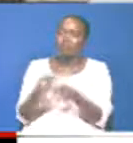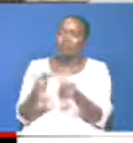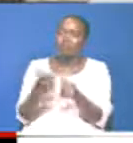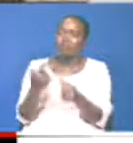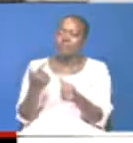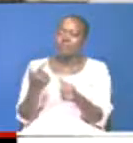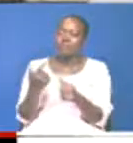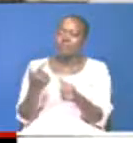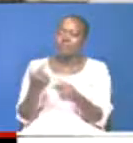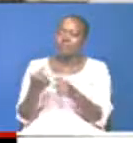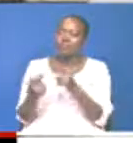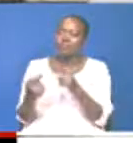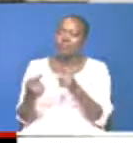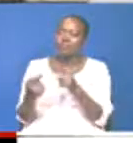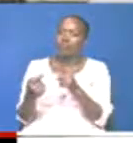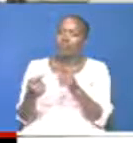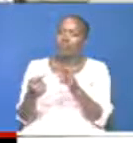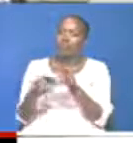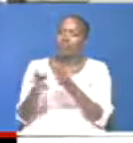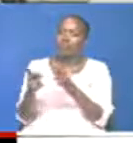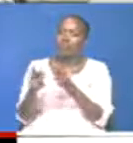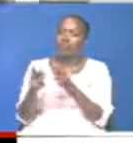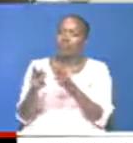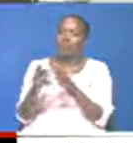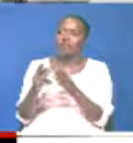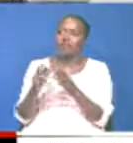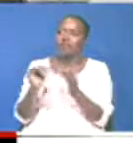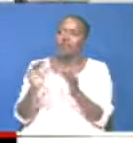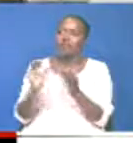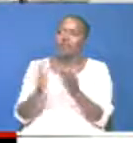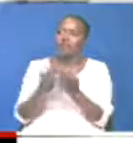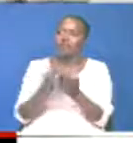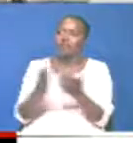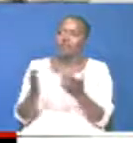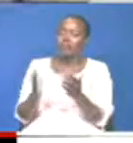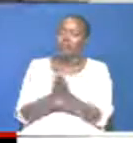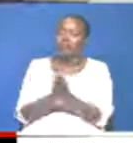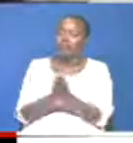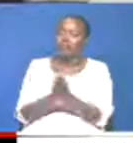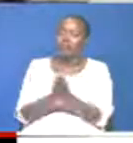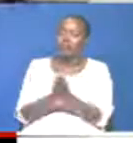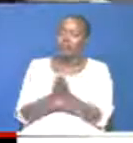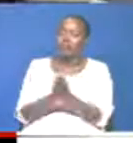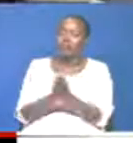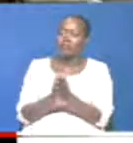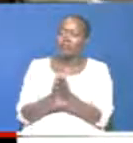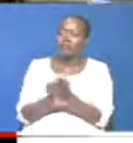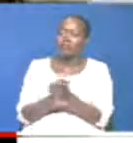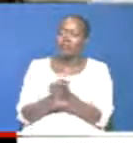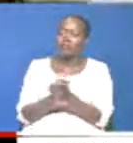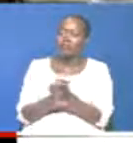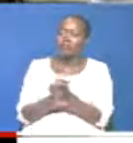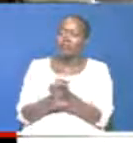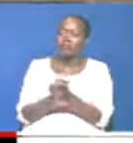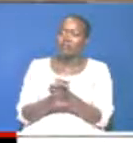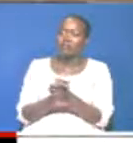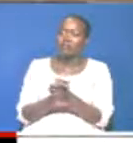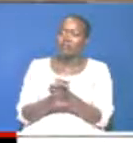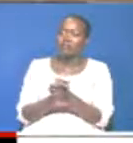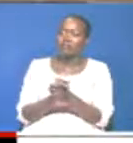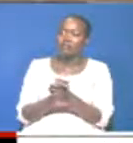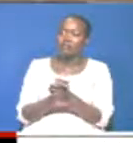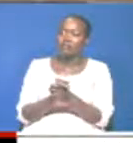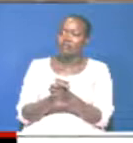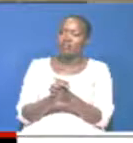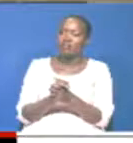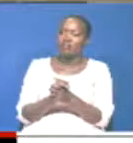1 year salary, they bought music systems. me, I bought a bike. I bought a motorbike. And we still laugh about it. Thank